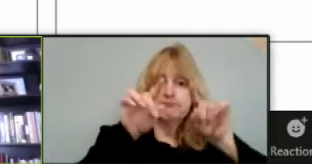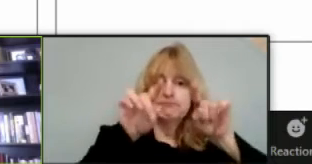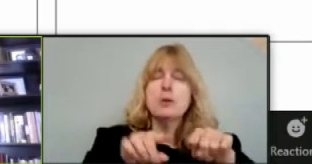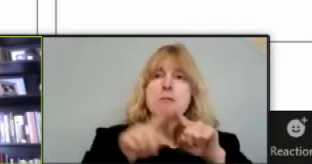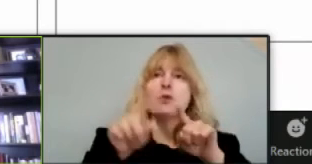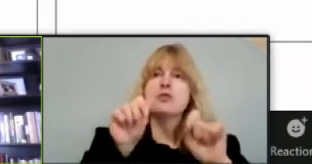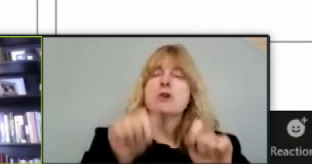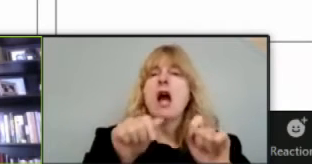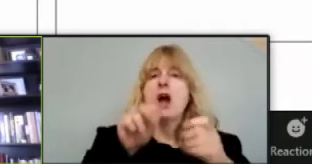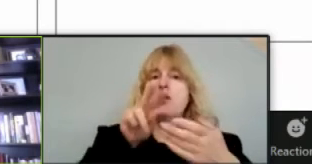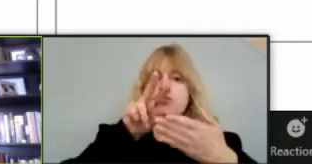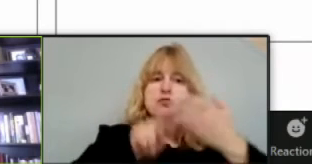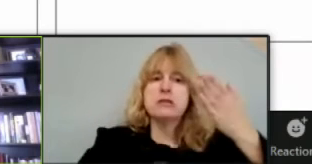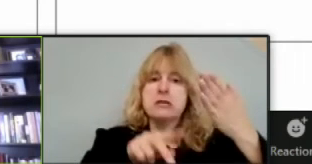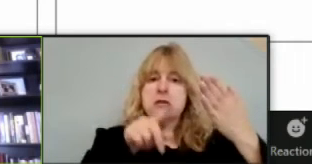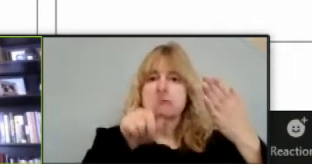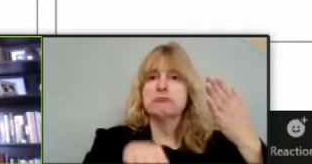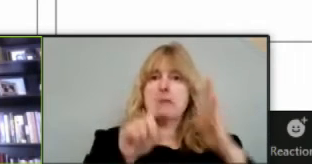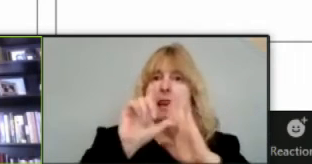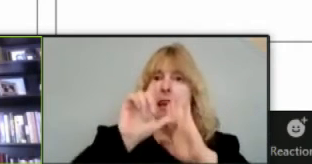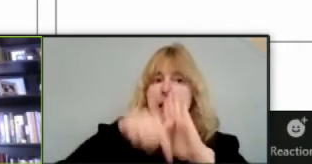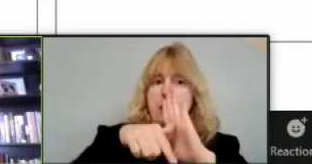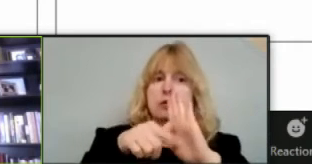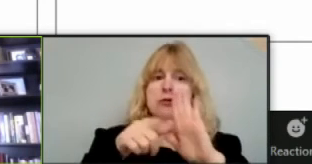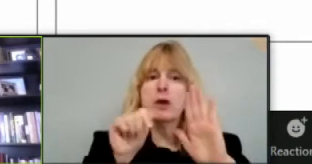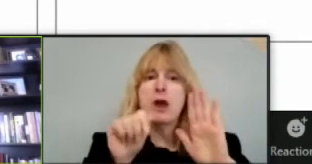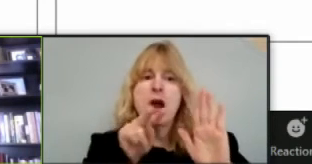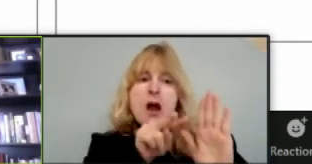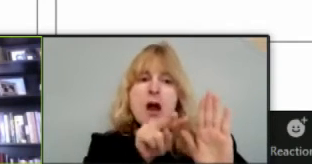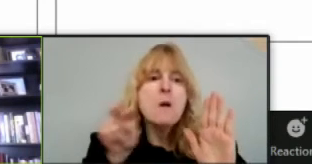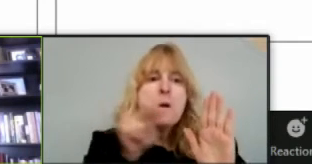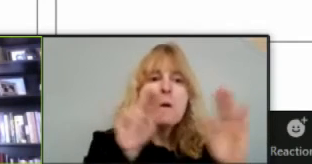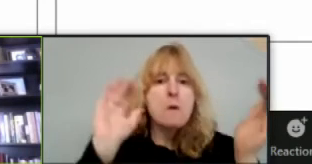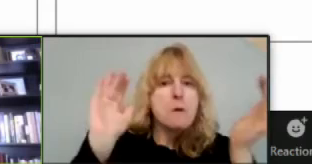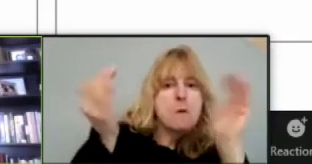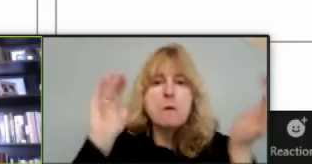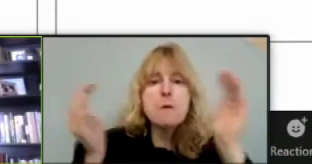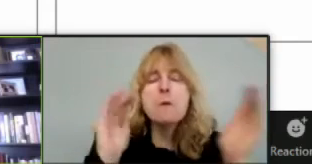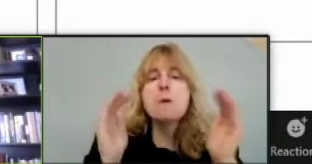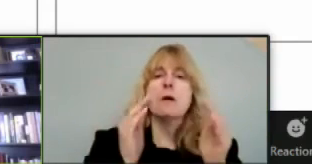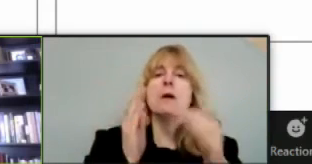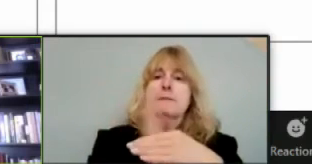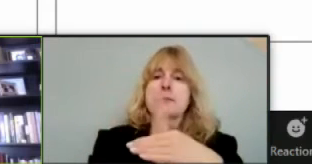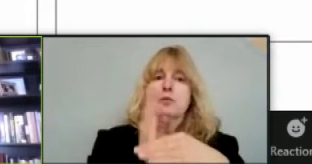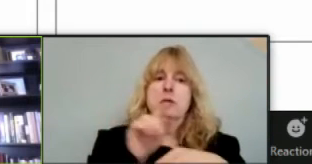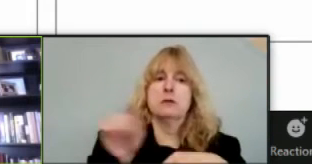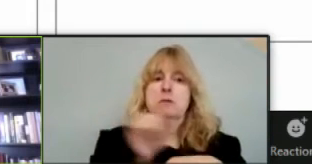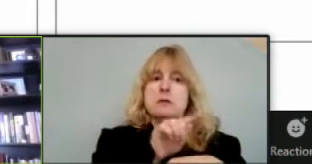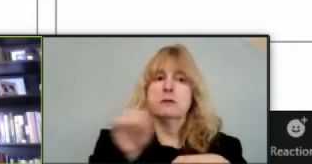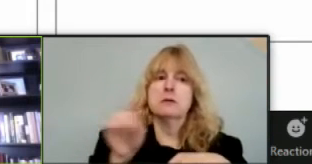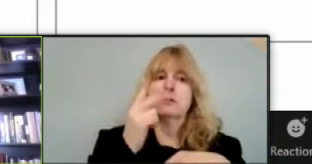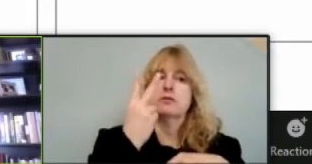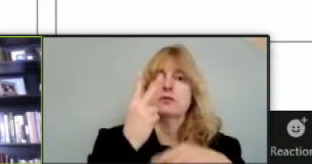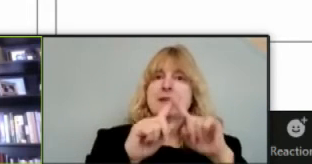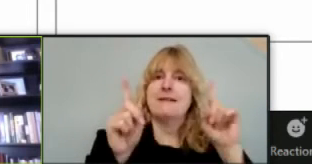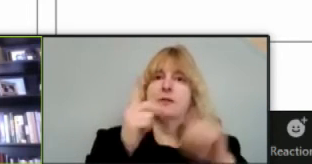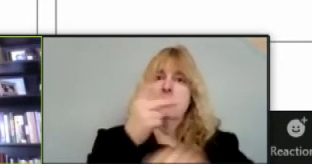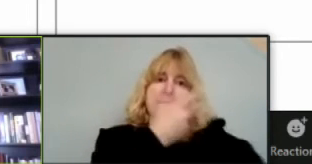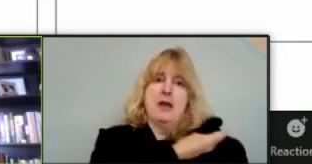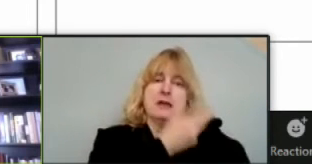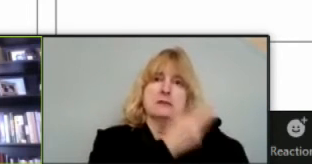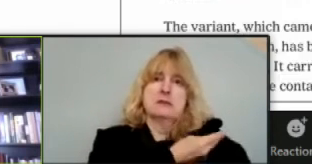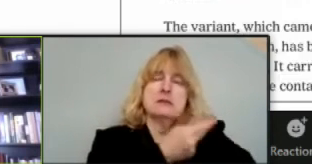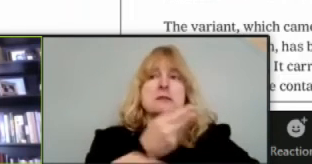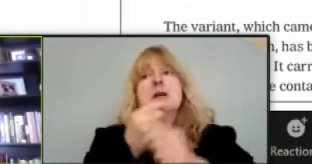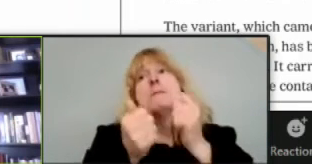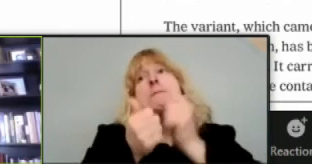want to review this video, the similarities and differences between the 2 vaccines. Probably most people will not have a choice as